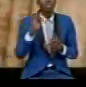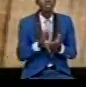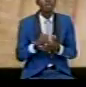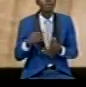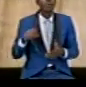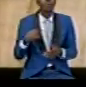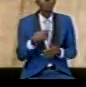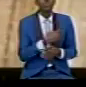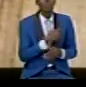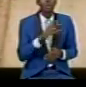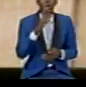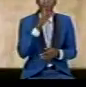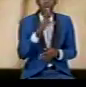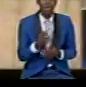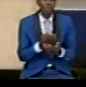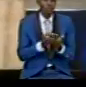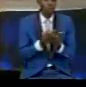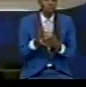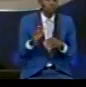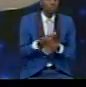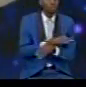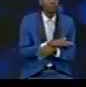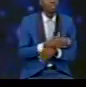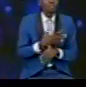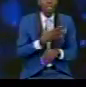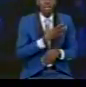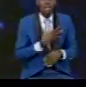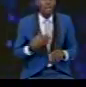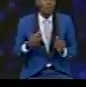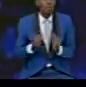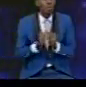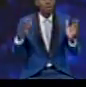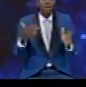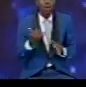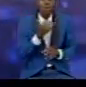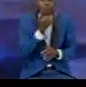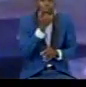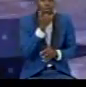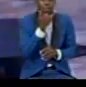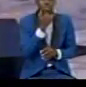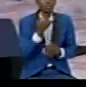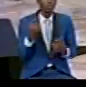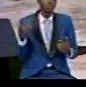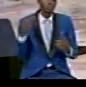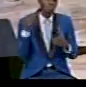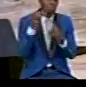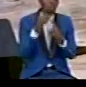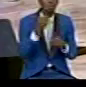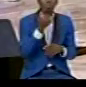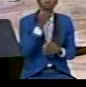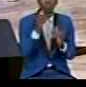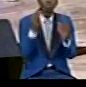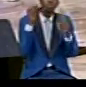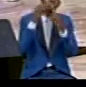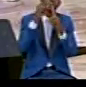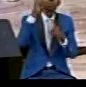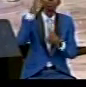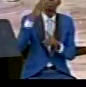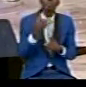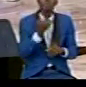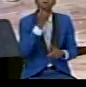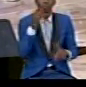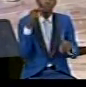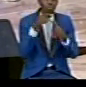are sincere and without offense, offense towards God, offense toward man,